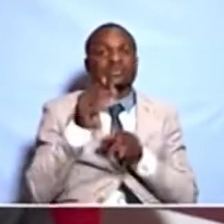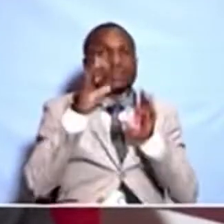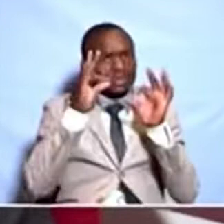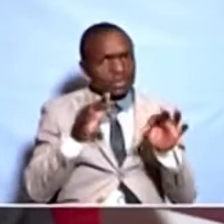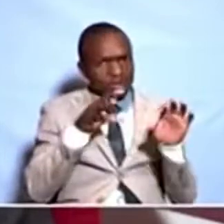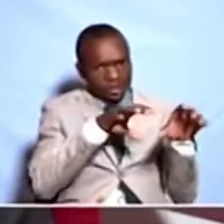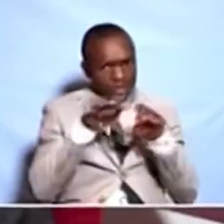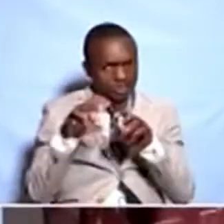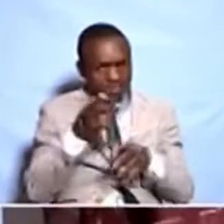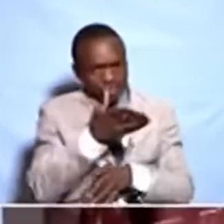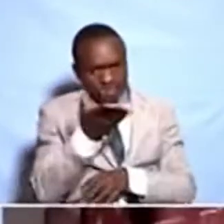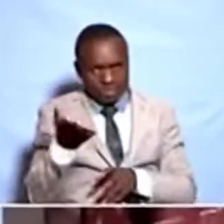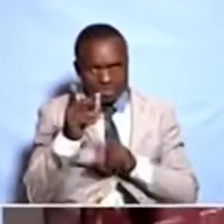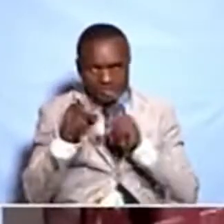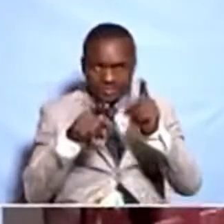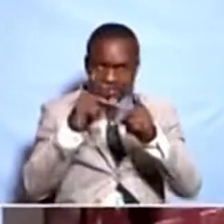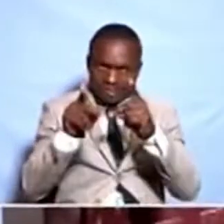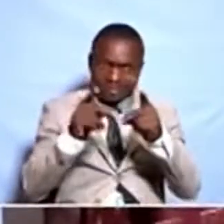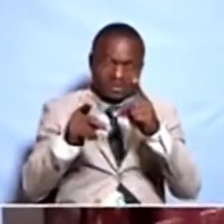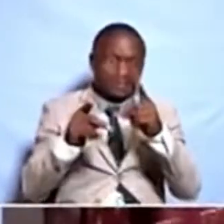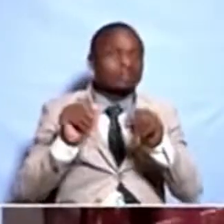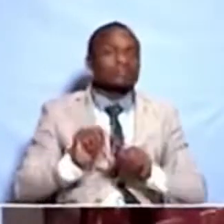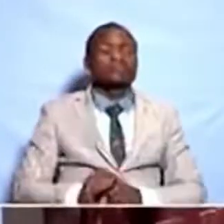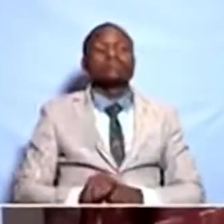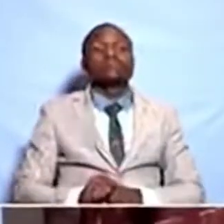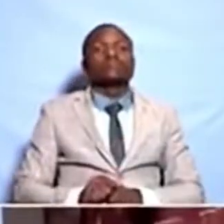doing these processes,